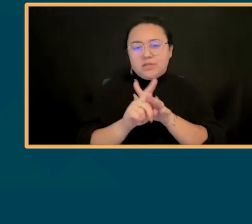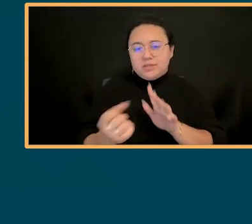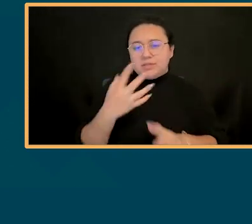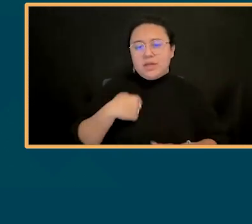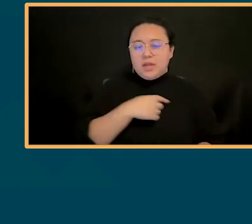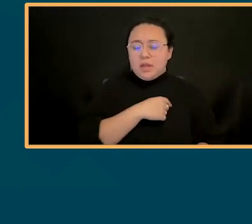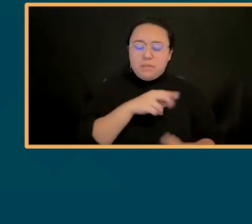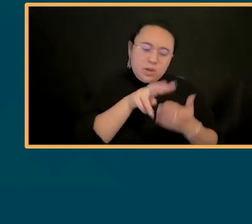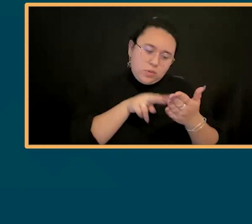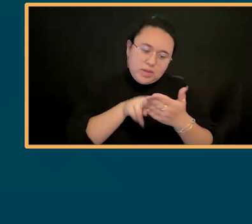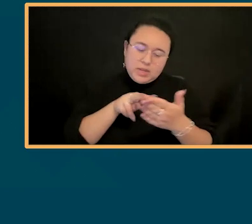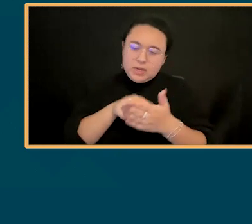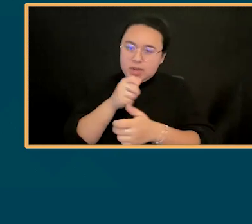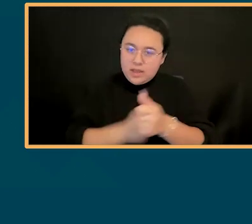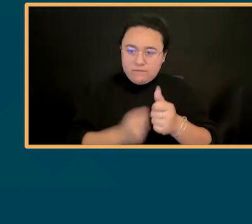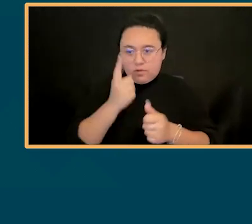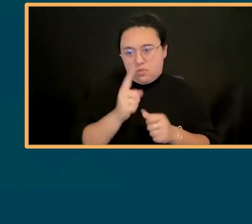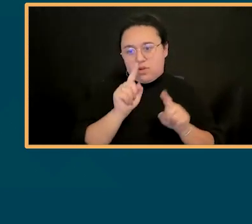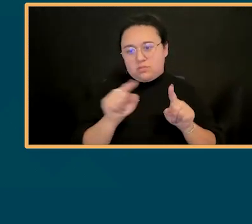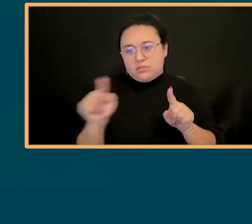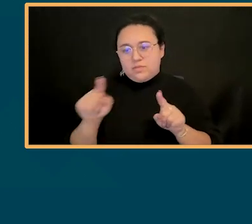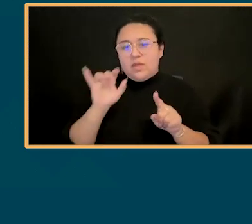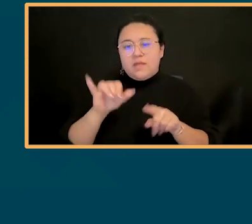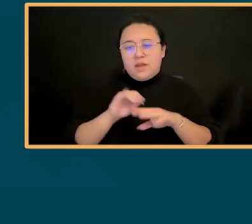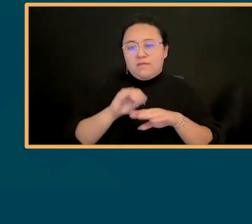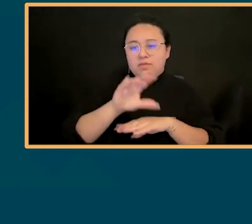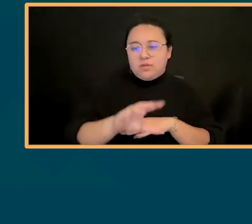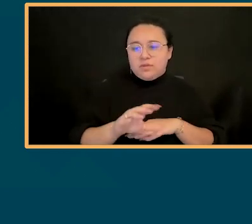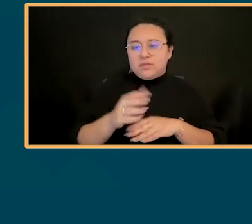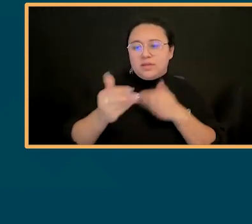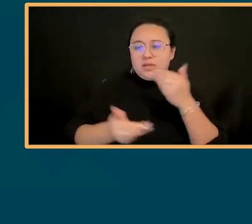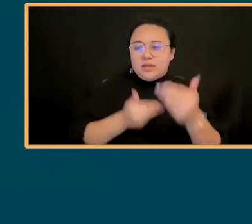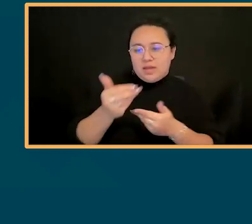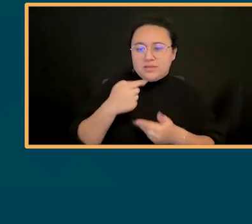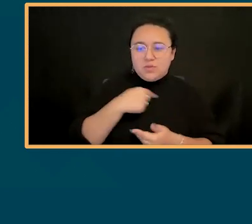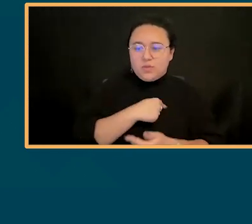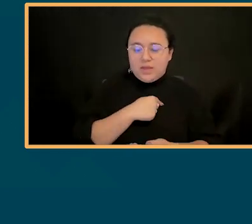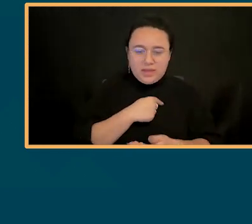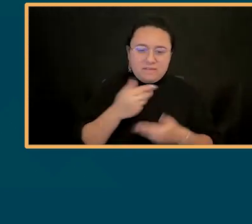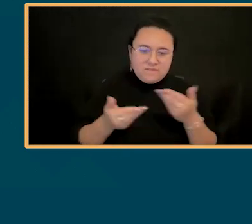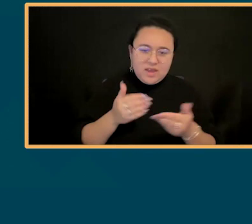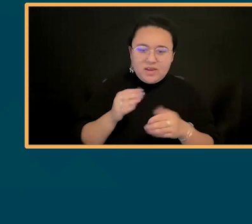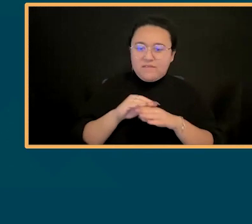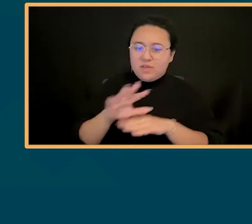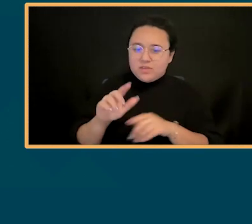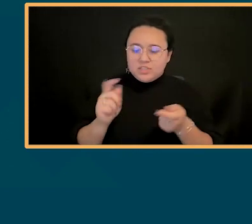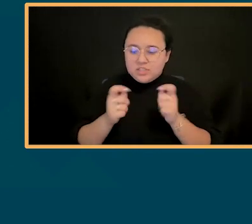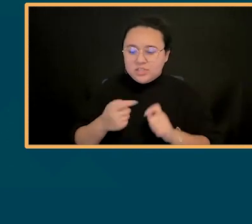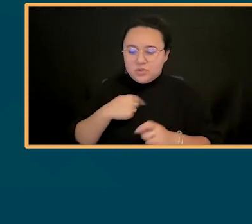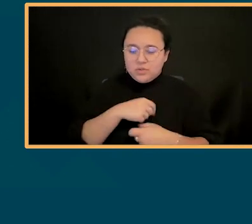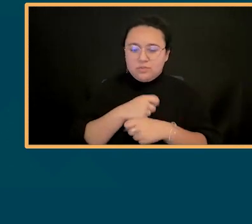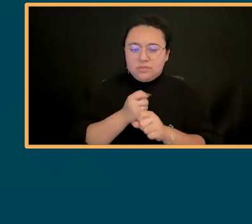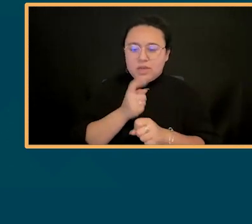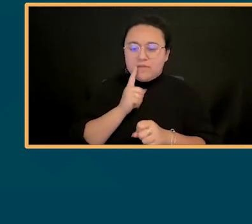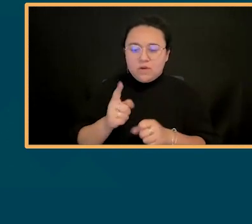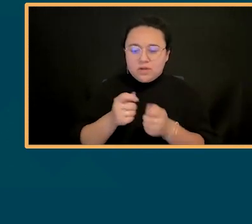read every single survey that comes in, and that influences the guests that we invite, that influences the changes that we make in order